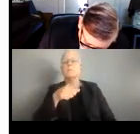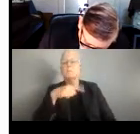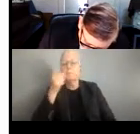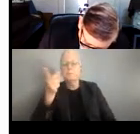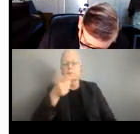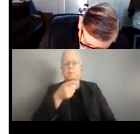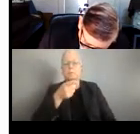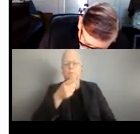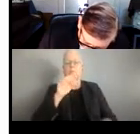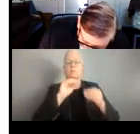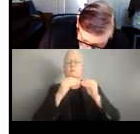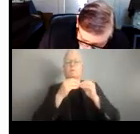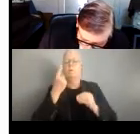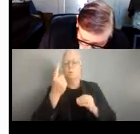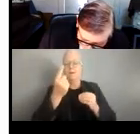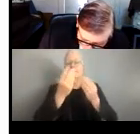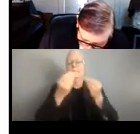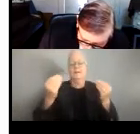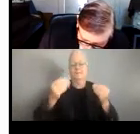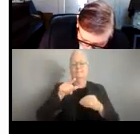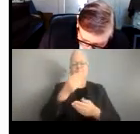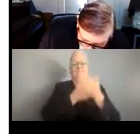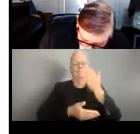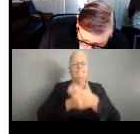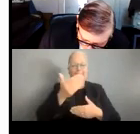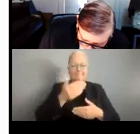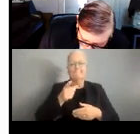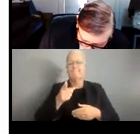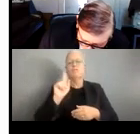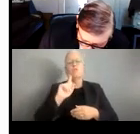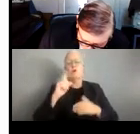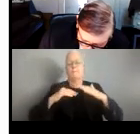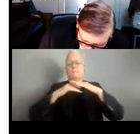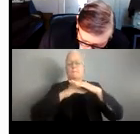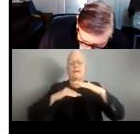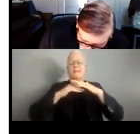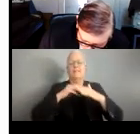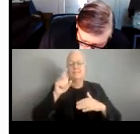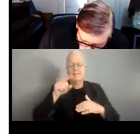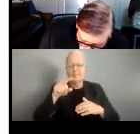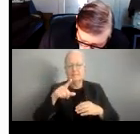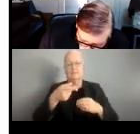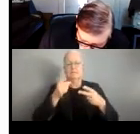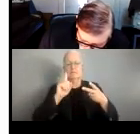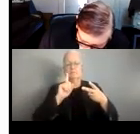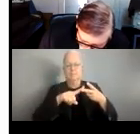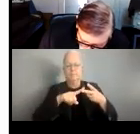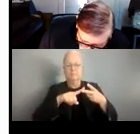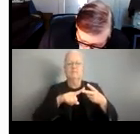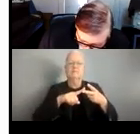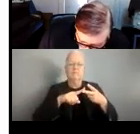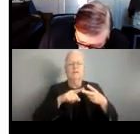one, many disabled people struggle to afford basic needs. Number two, additional barriers in communication environments.